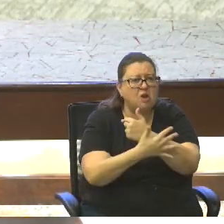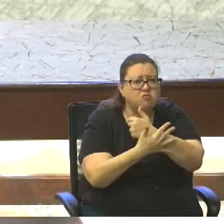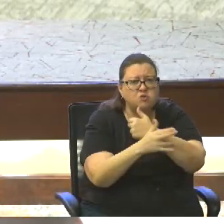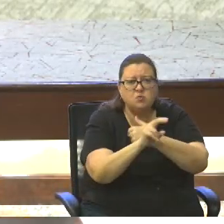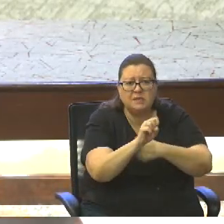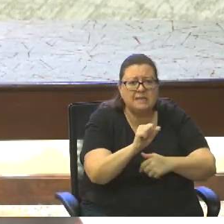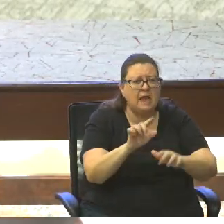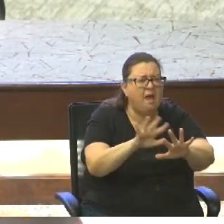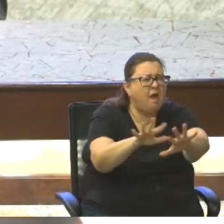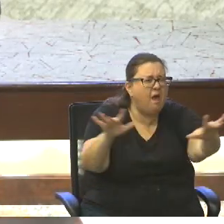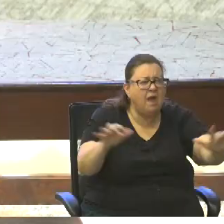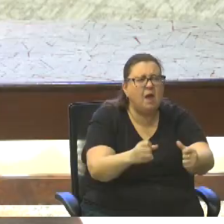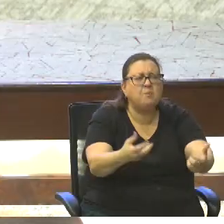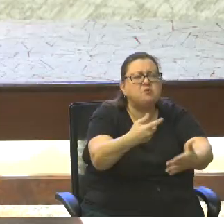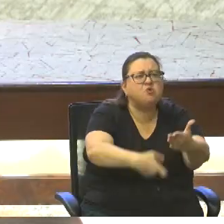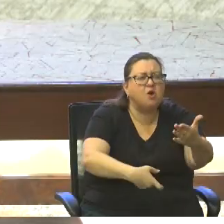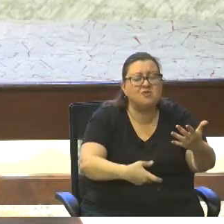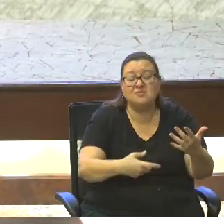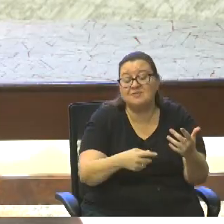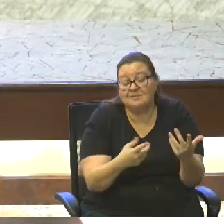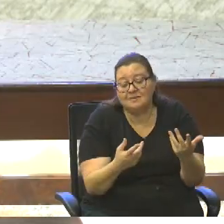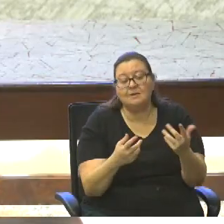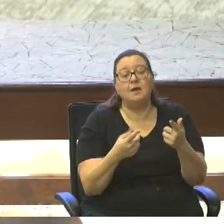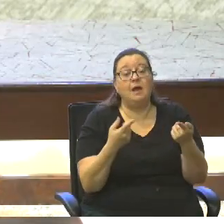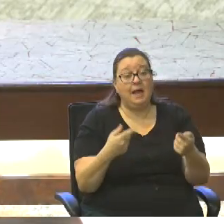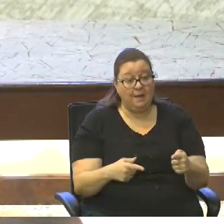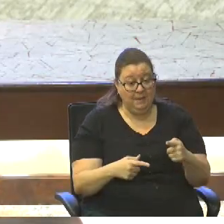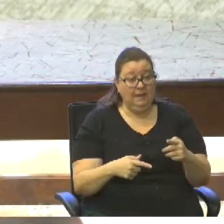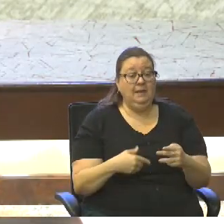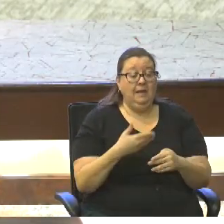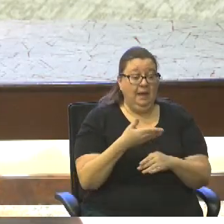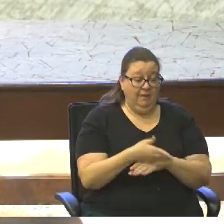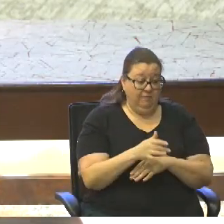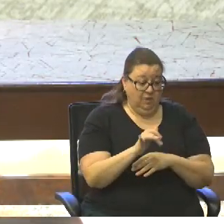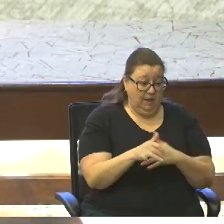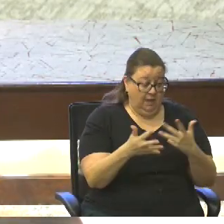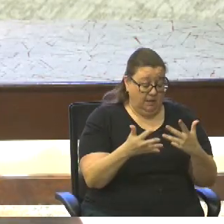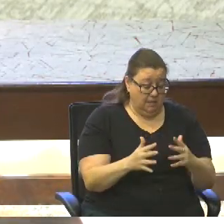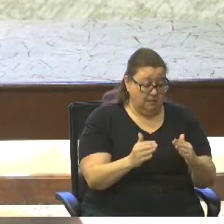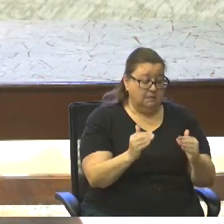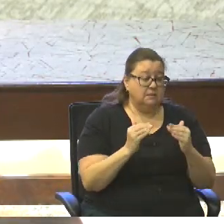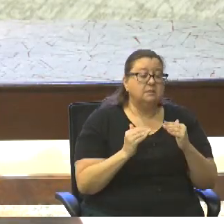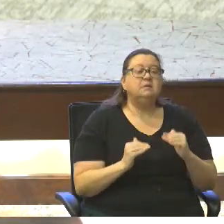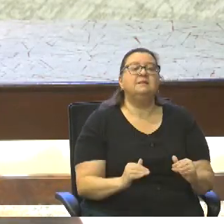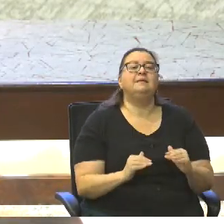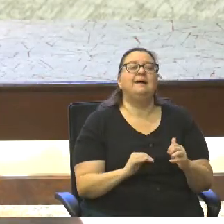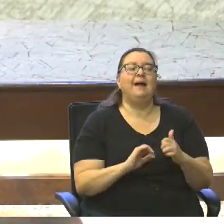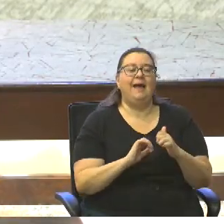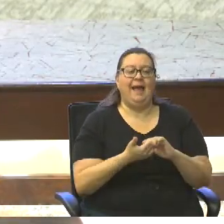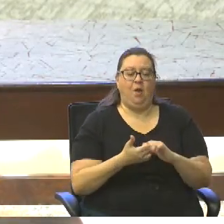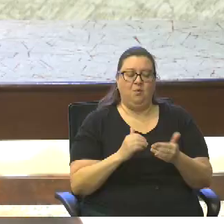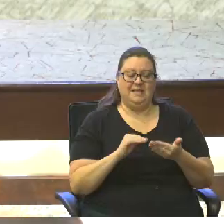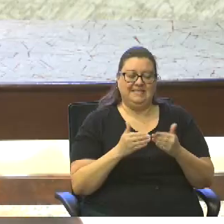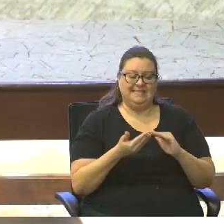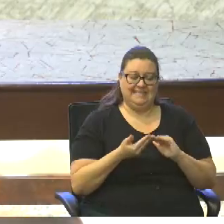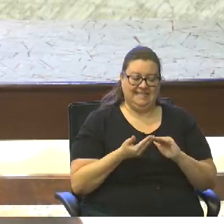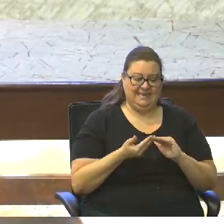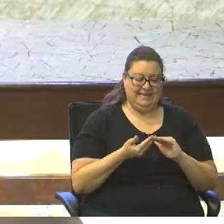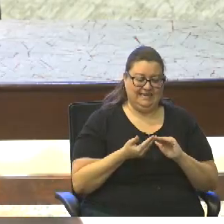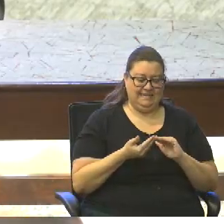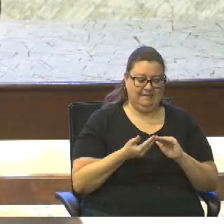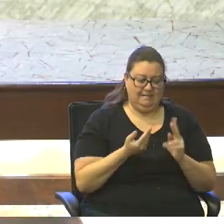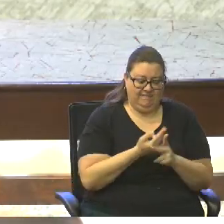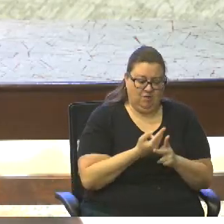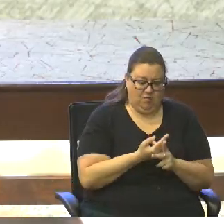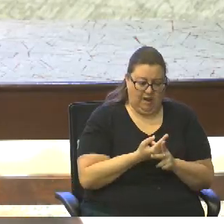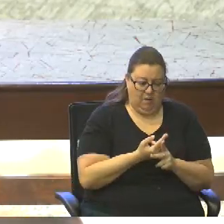be. What typically happens then is the argument of how does the city staff then quantify